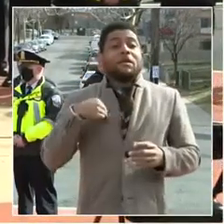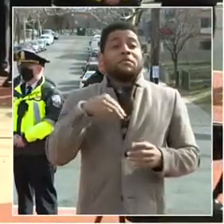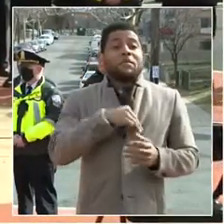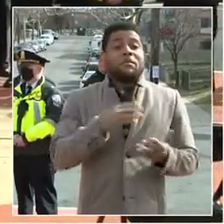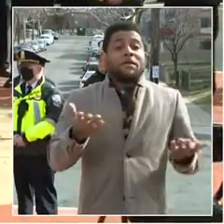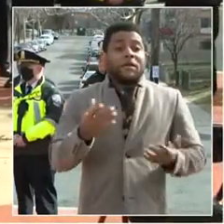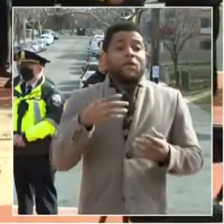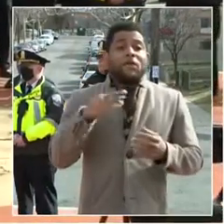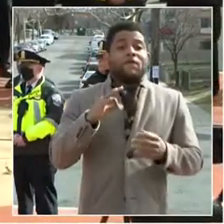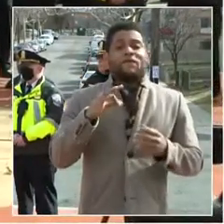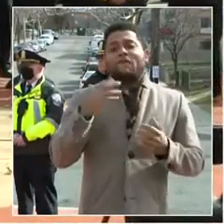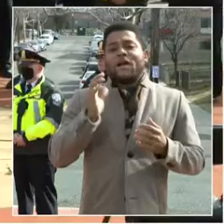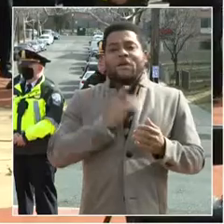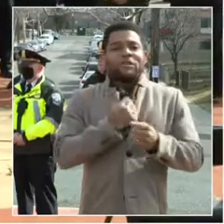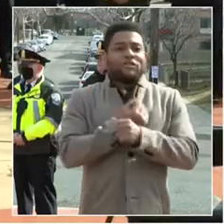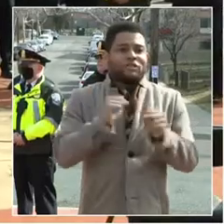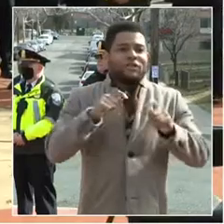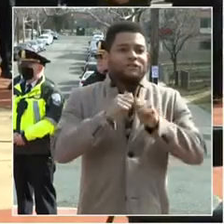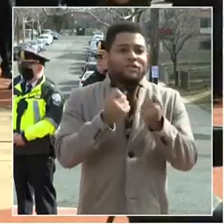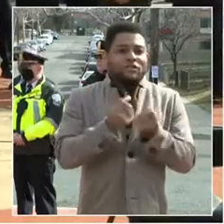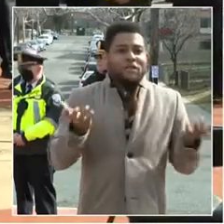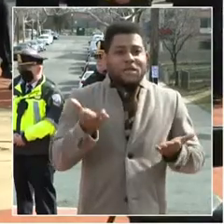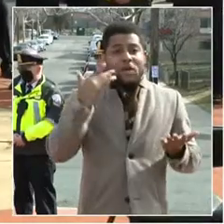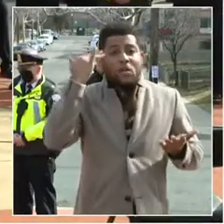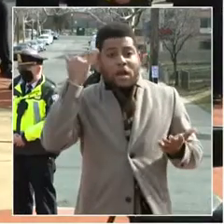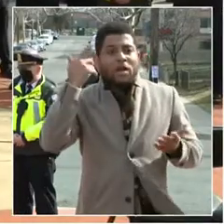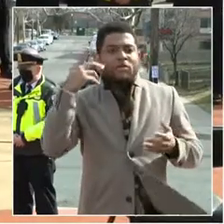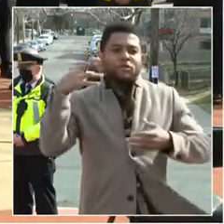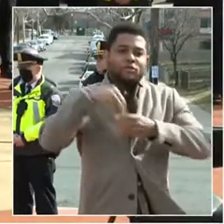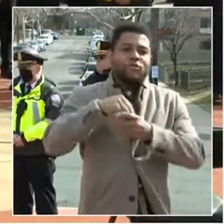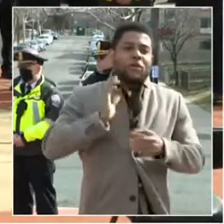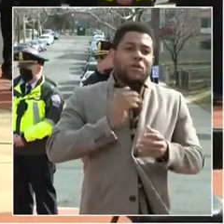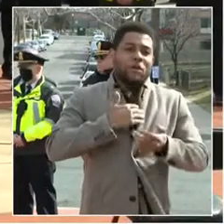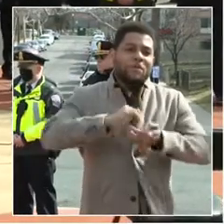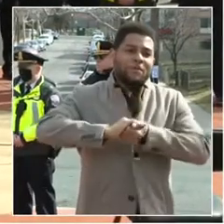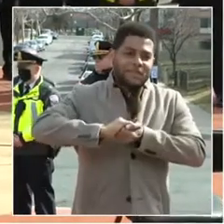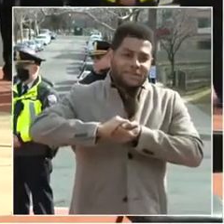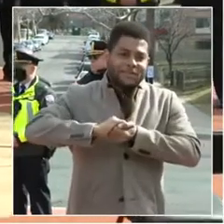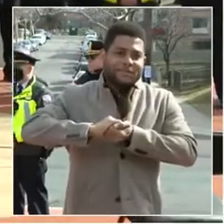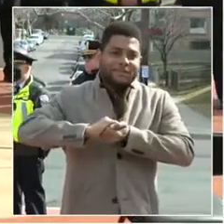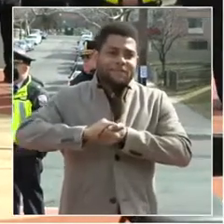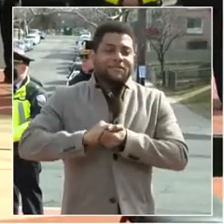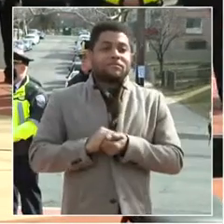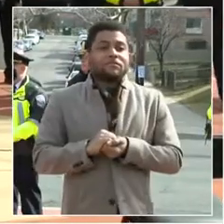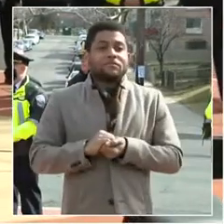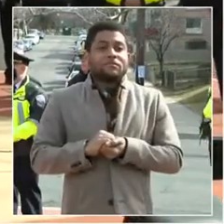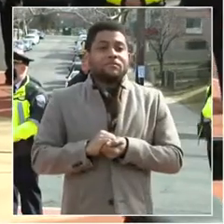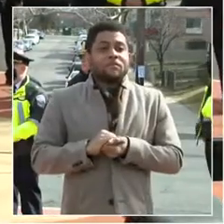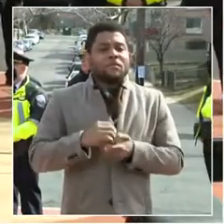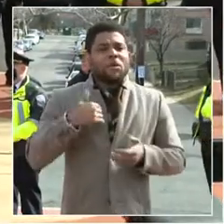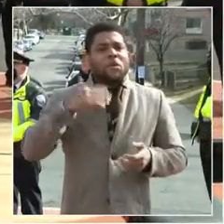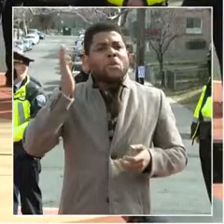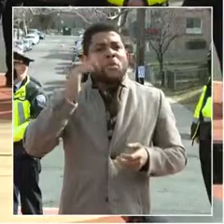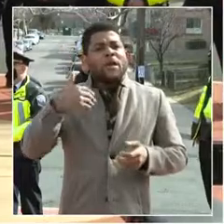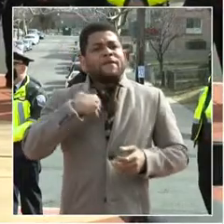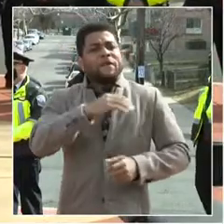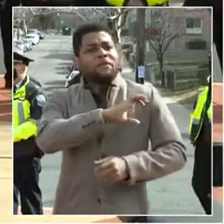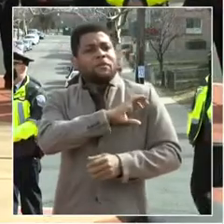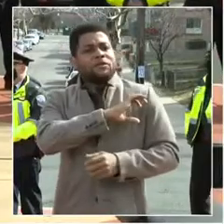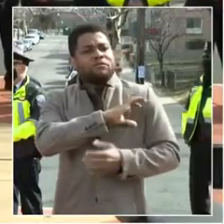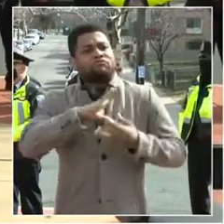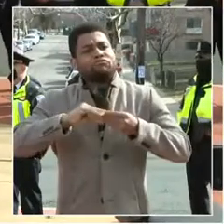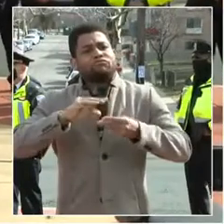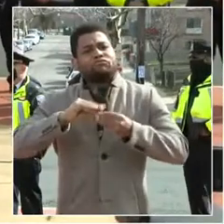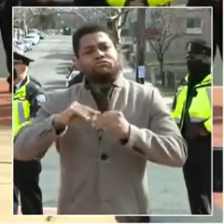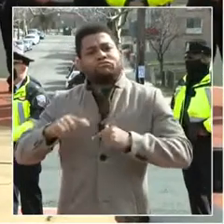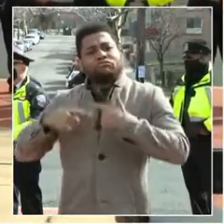team to include our federal partners. You will hear from the Chief of Police for the Metropolitan Police